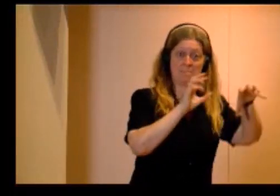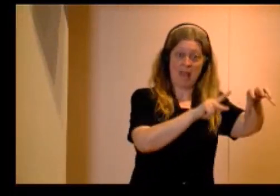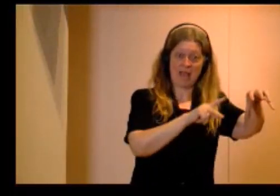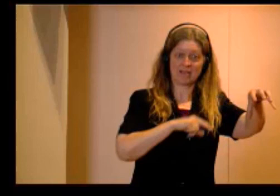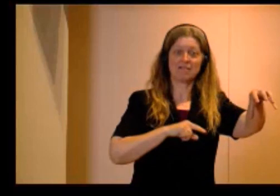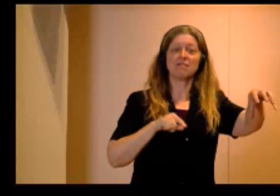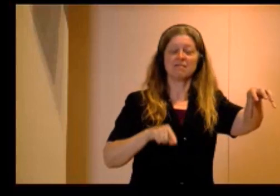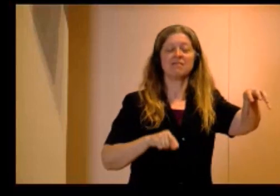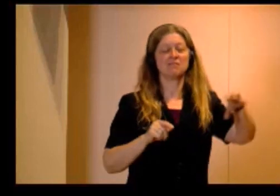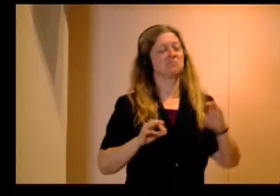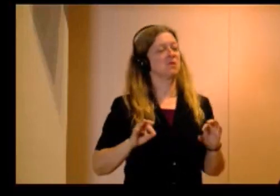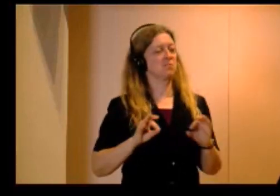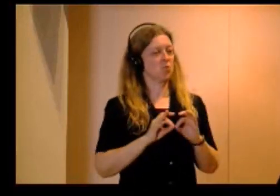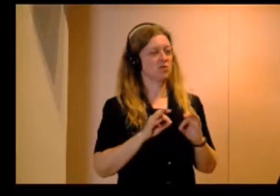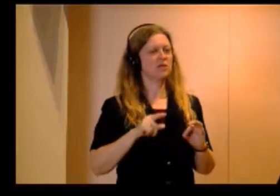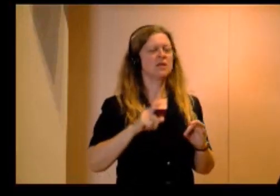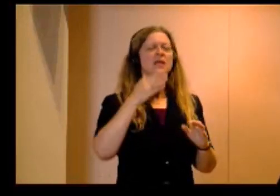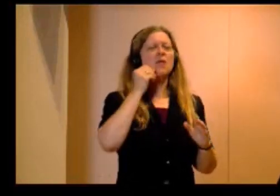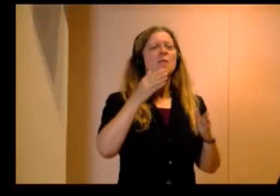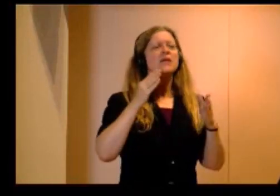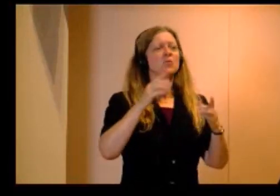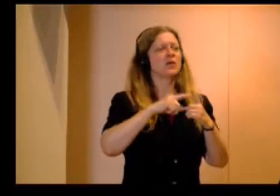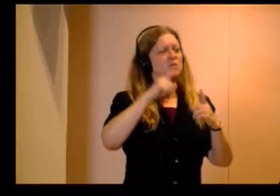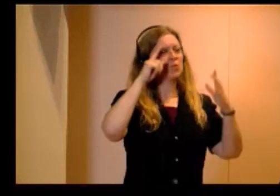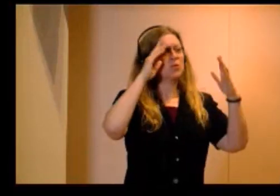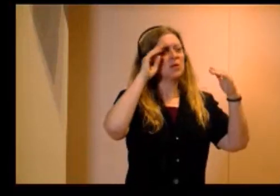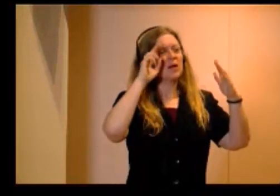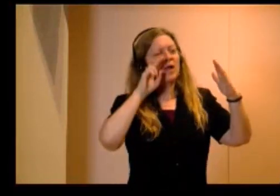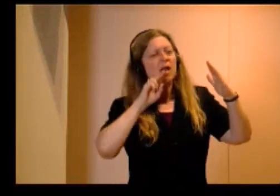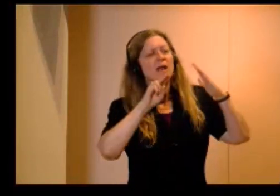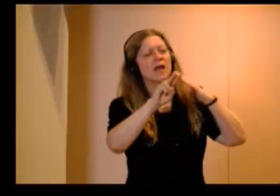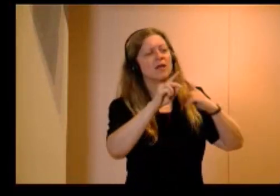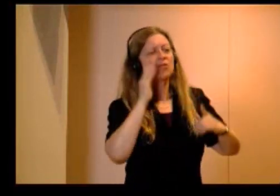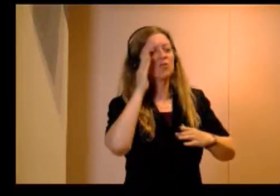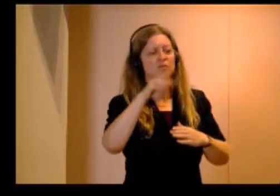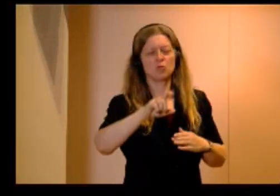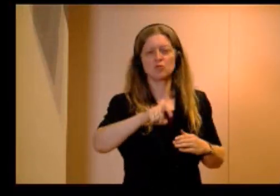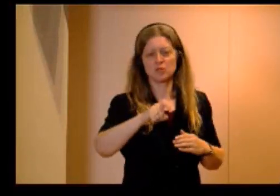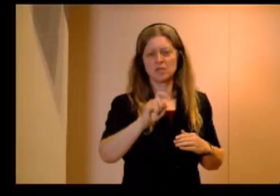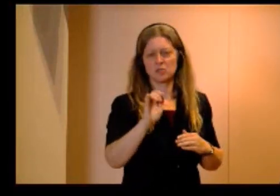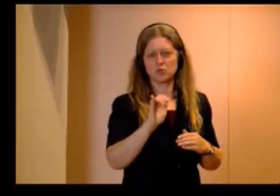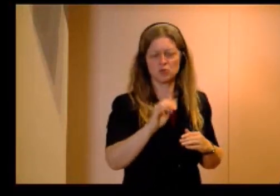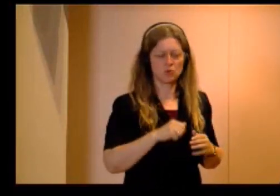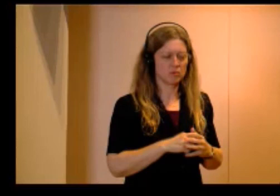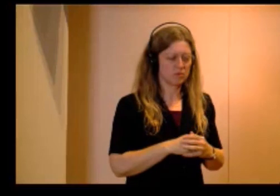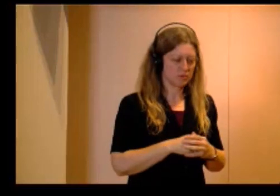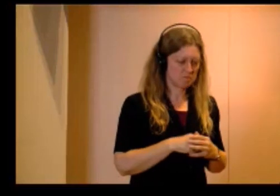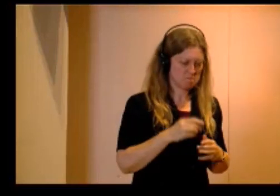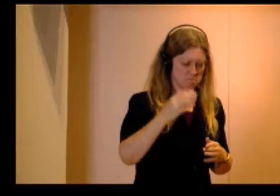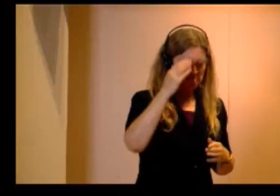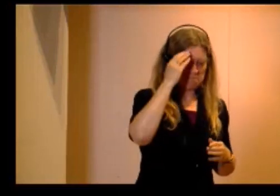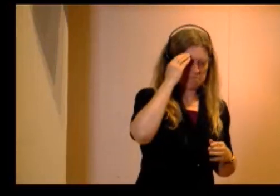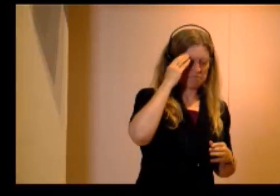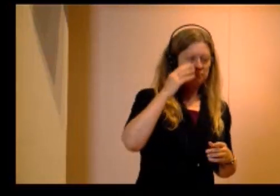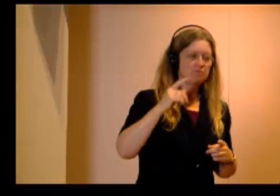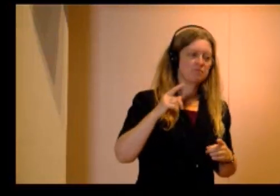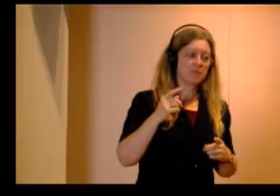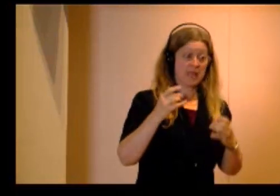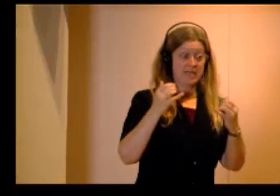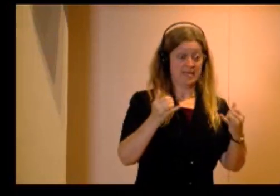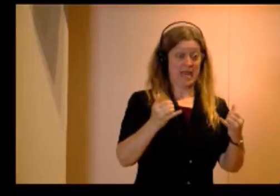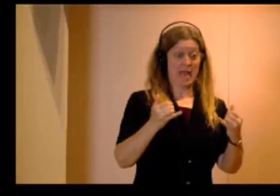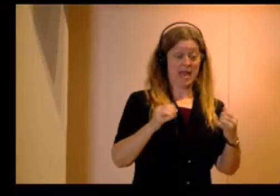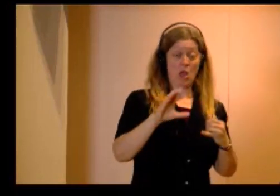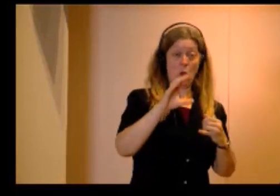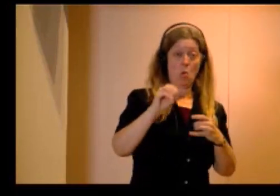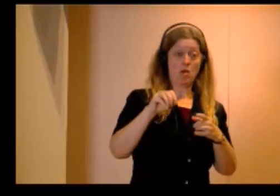people would come about. The data, I mean, you see that also in the development, right, of the industry, right, that now the companies, right, that are the most valuable are the ones that